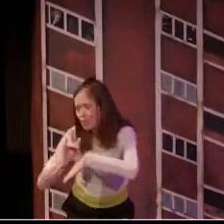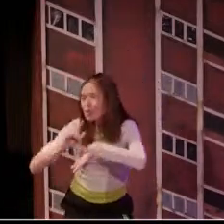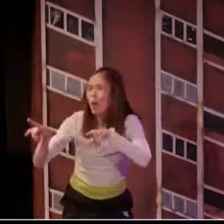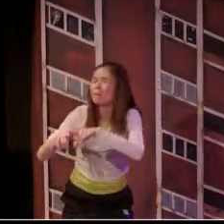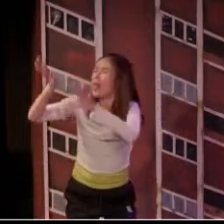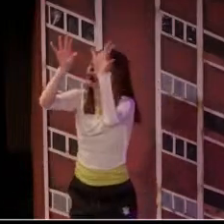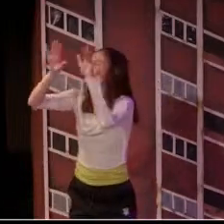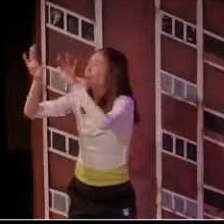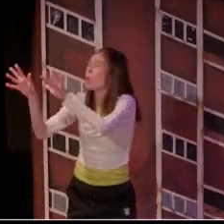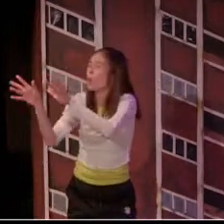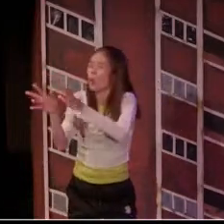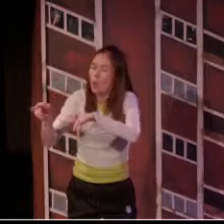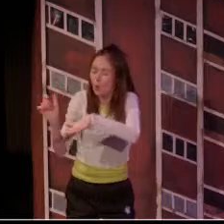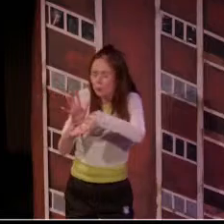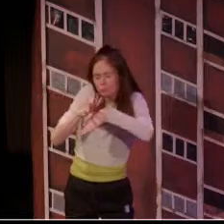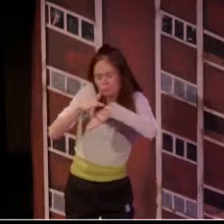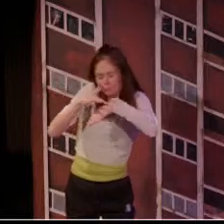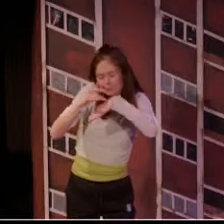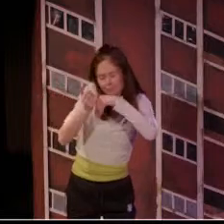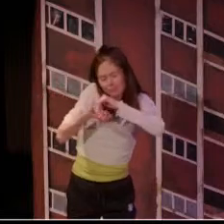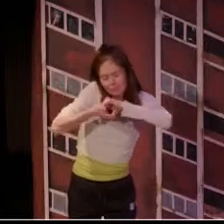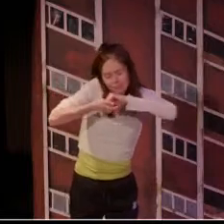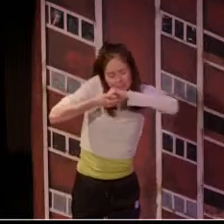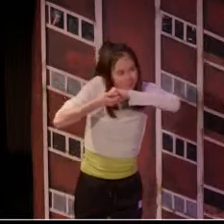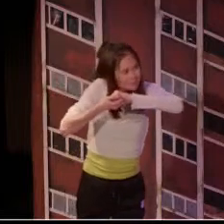the northern blast twice over.